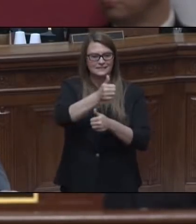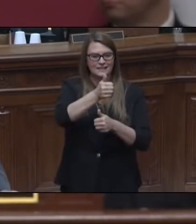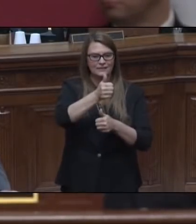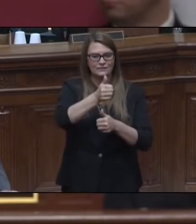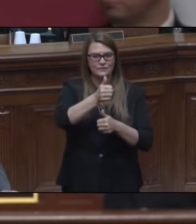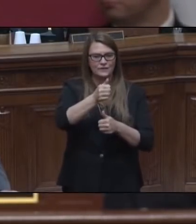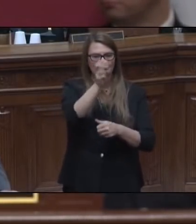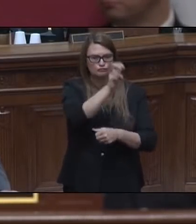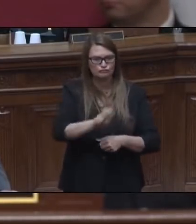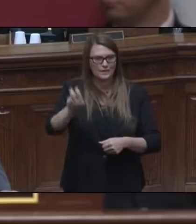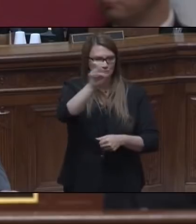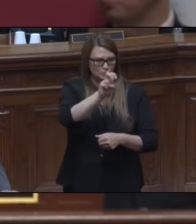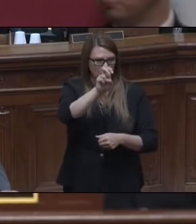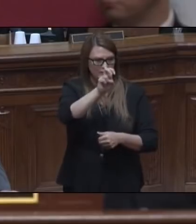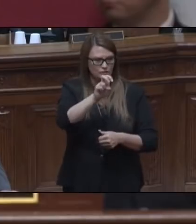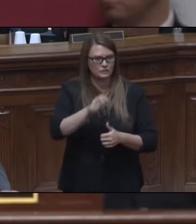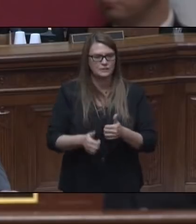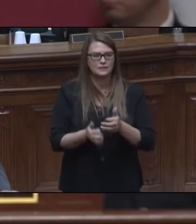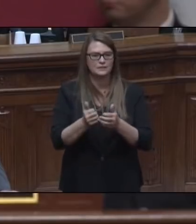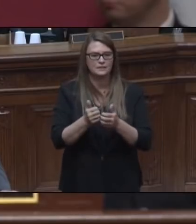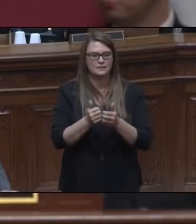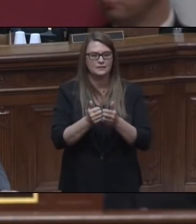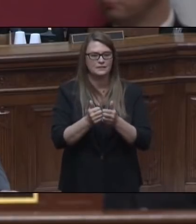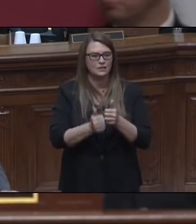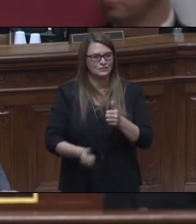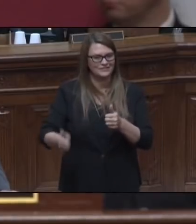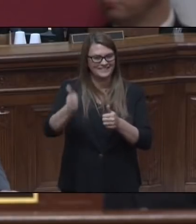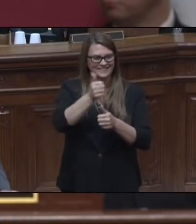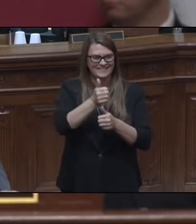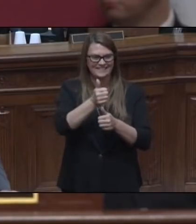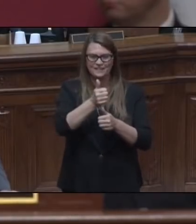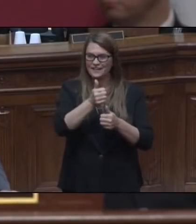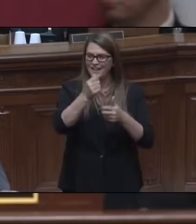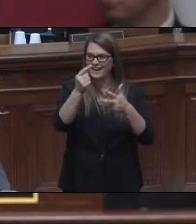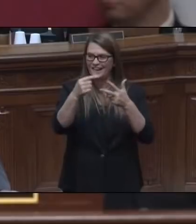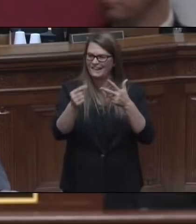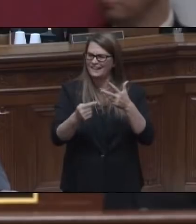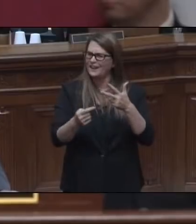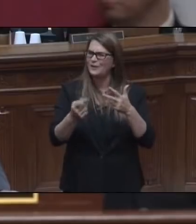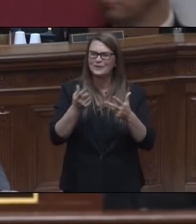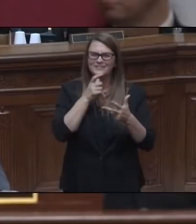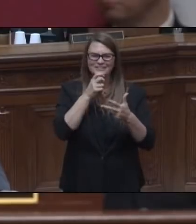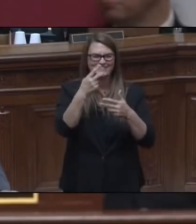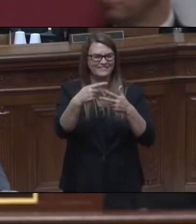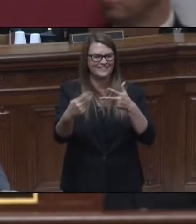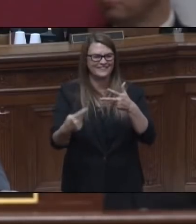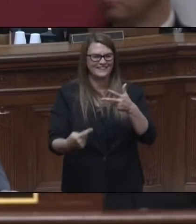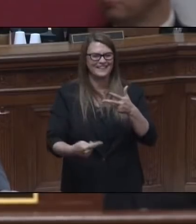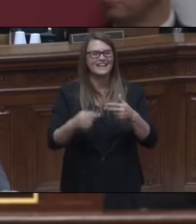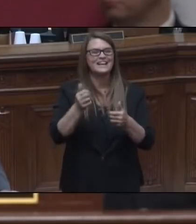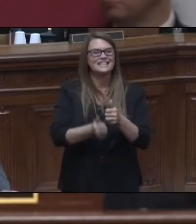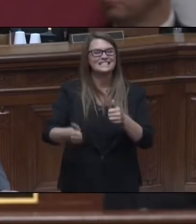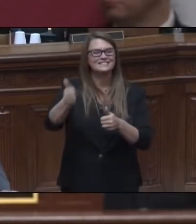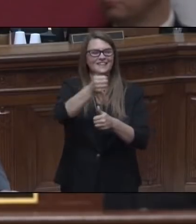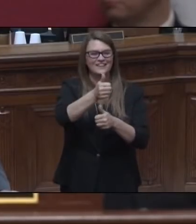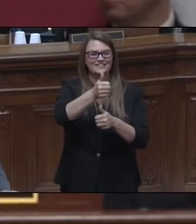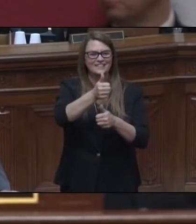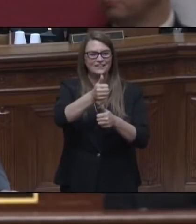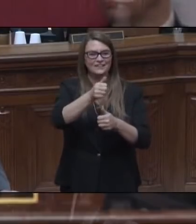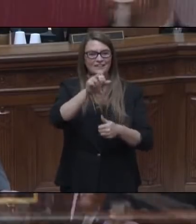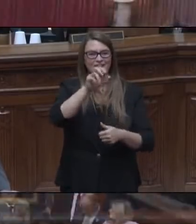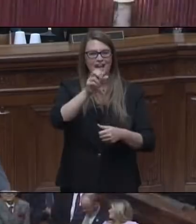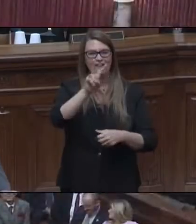Secretary of Transportation that wears a tie a little strangely, Jimmy Riston. Our Secretary of